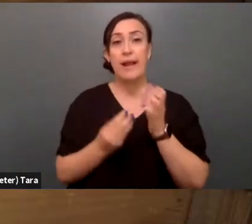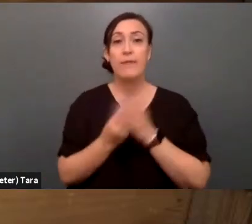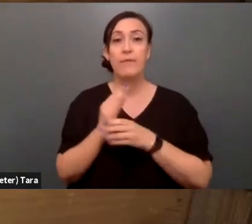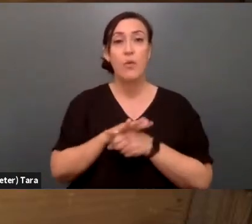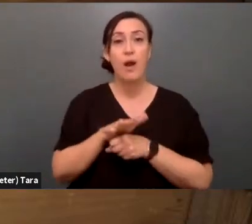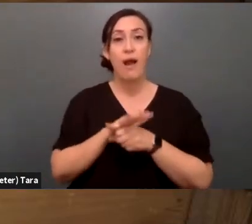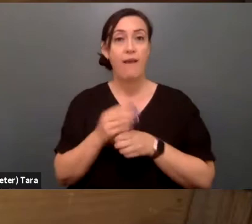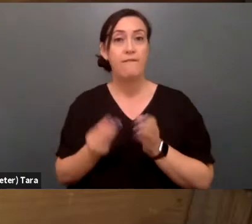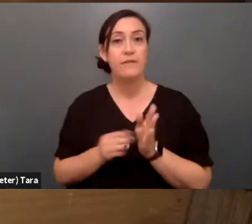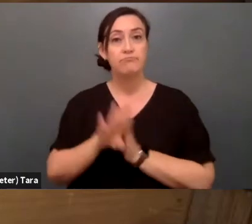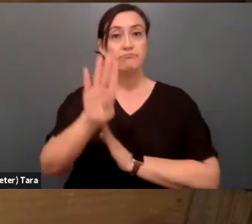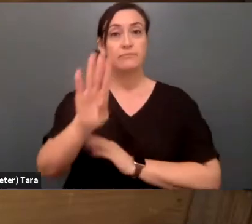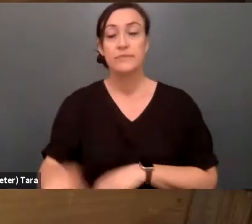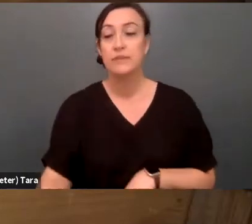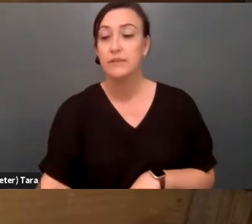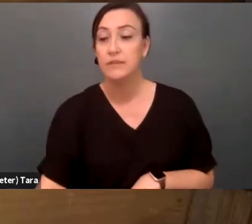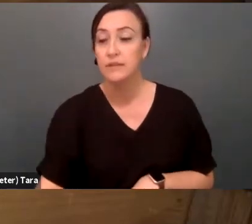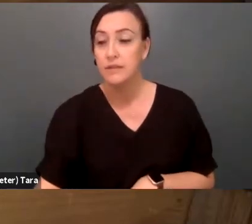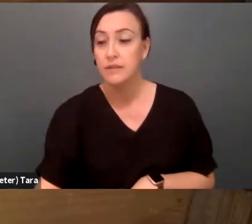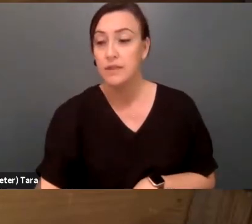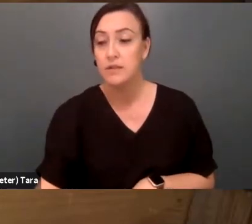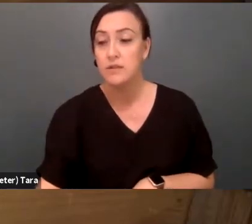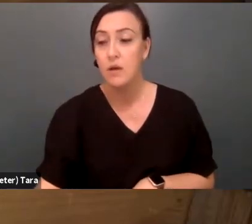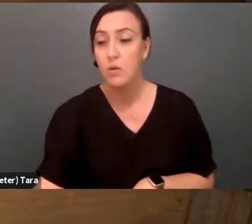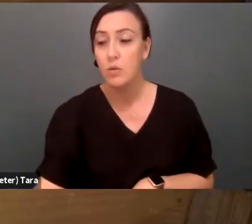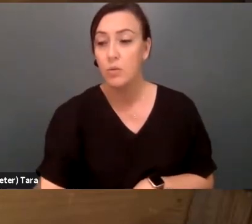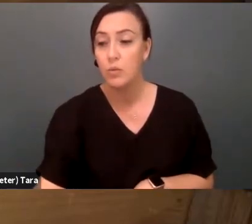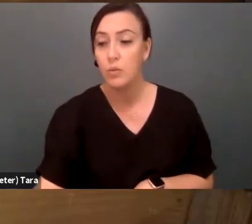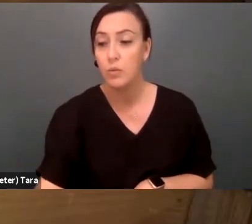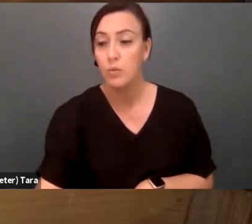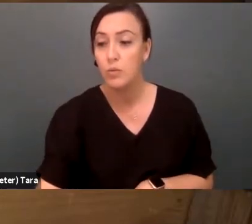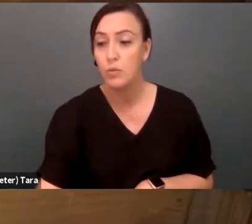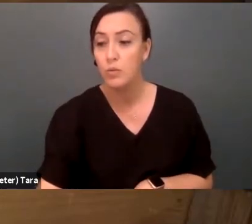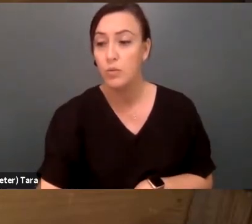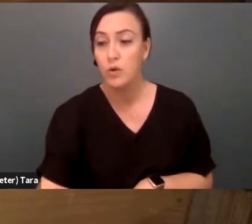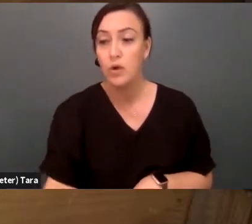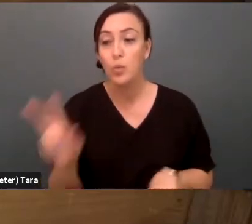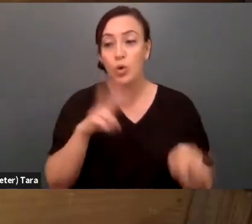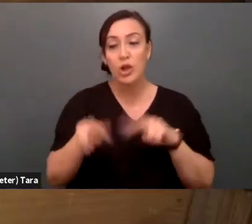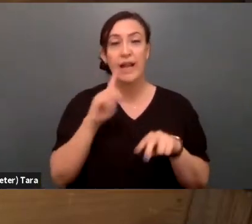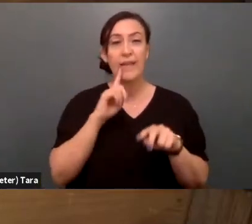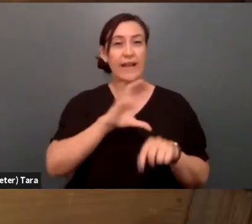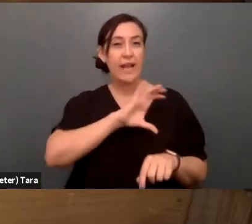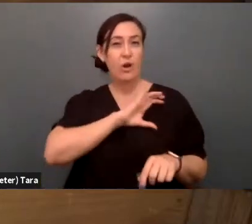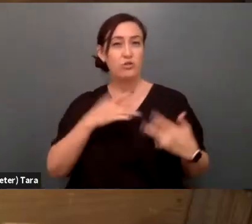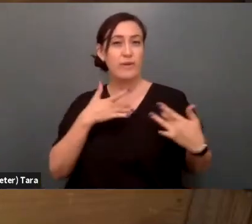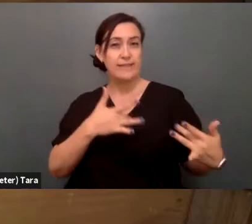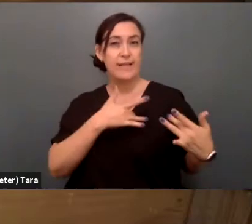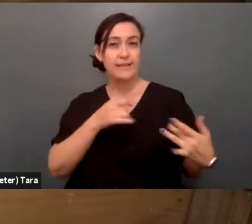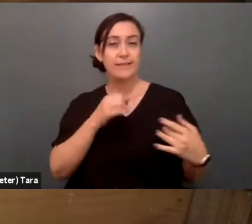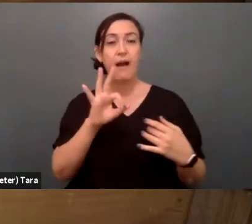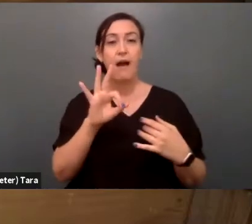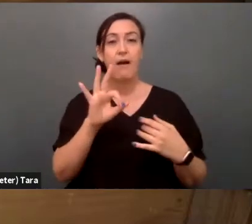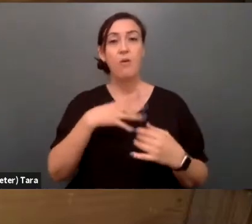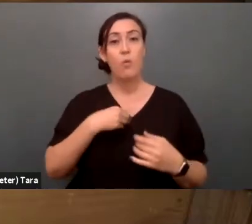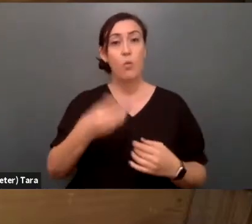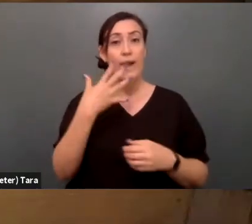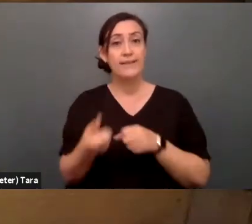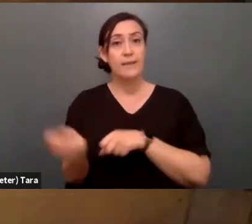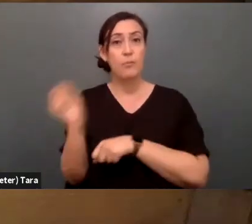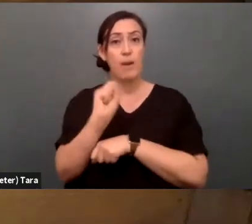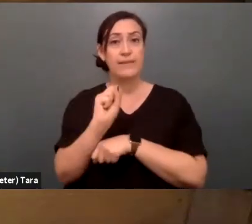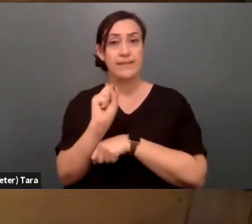as we layer on or look at the characteristics of white supremacy culture that are deeply embedded in